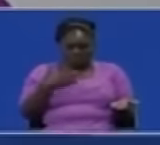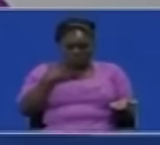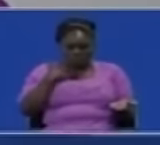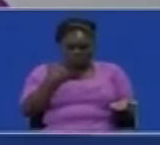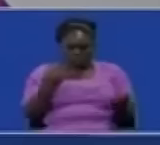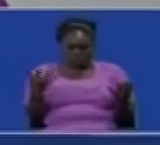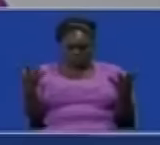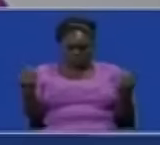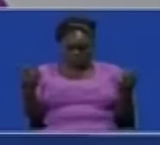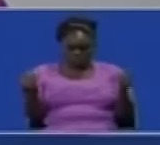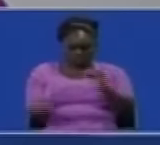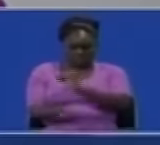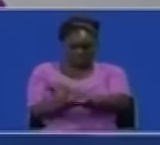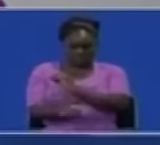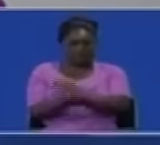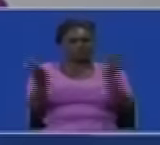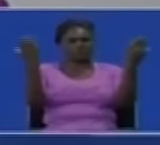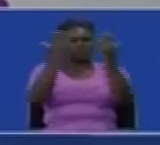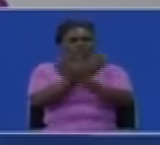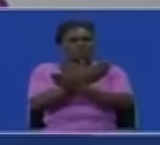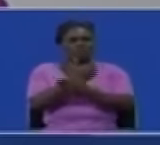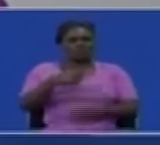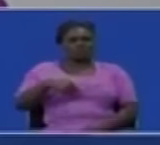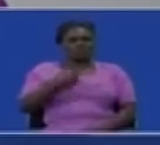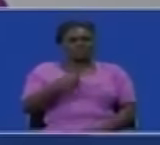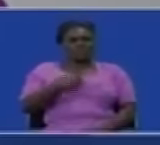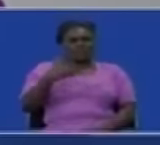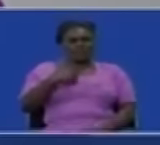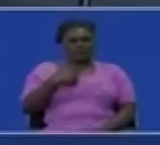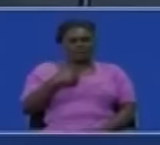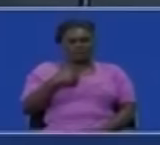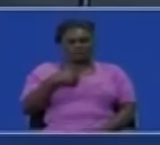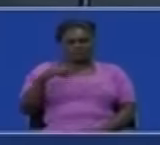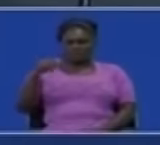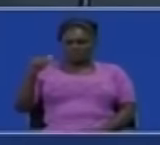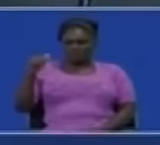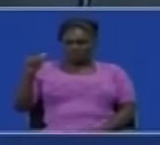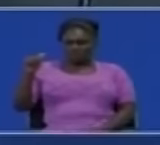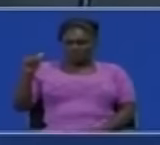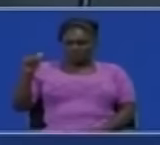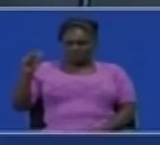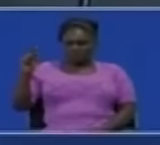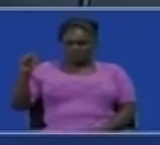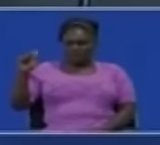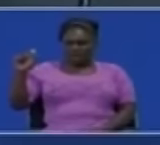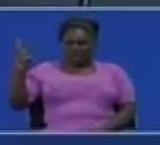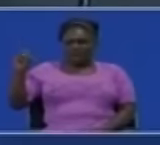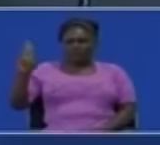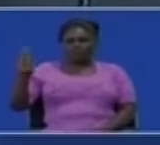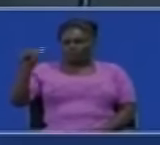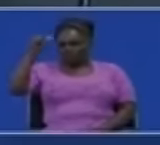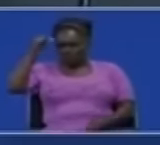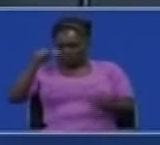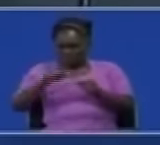that as simple as we can on the show tonight. With me to discuss this issue, John Alanamu, who's the CEO of Africa Uncensored. And also you'll